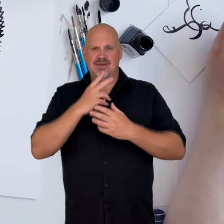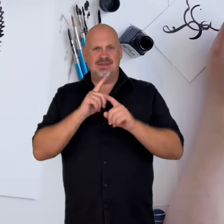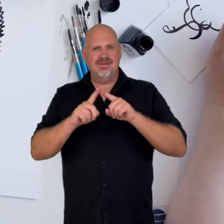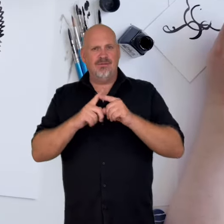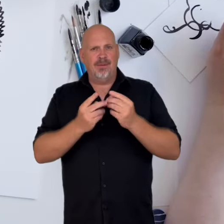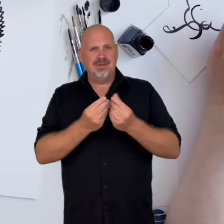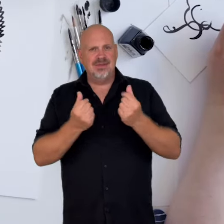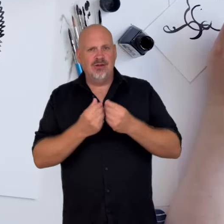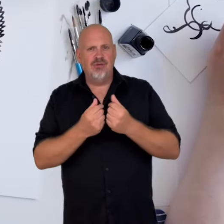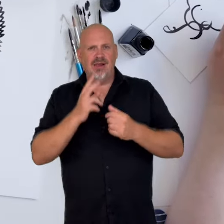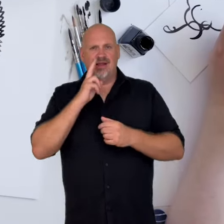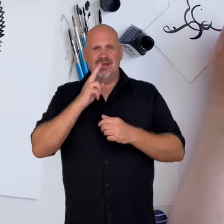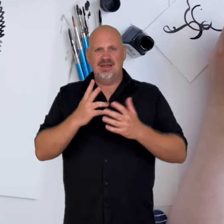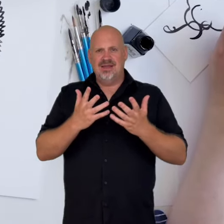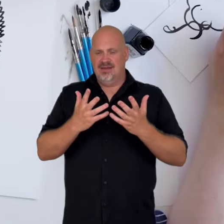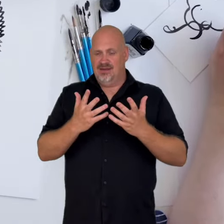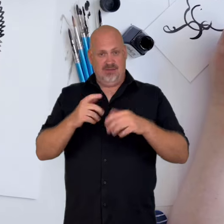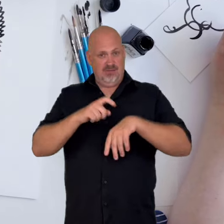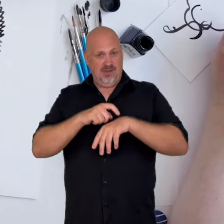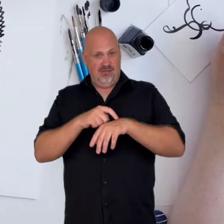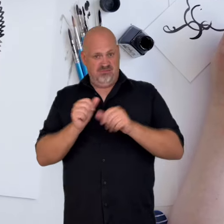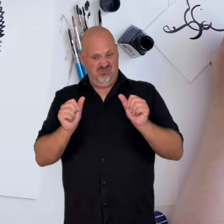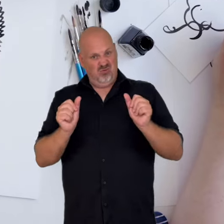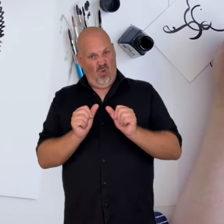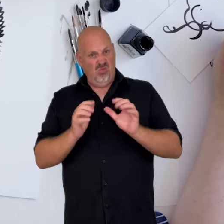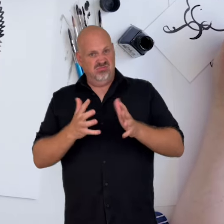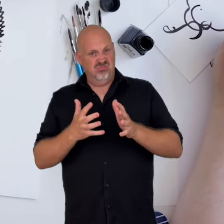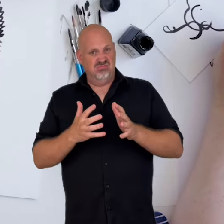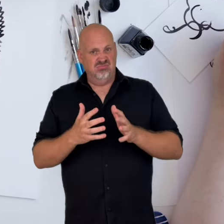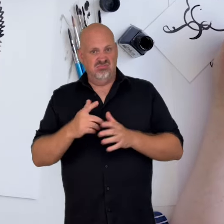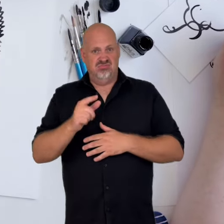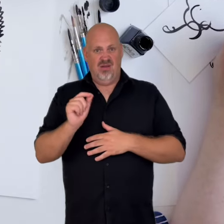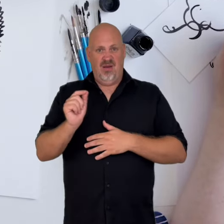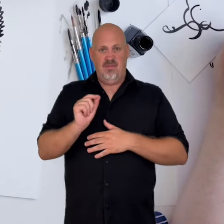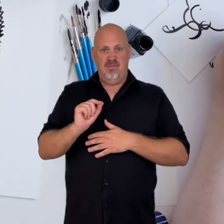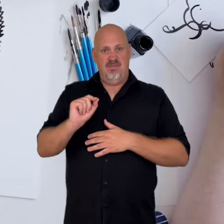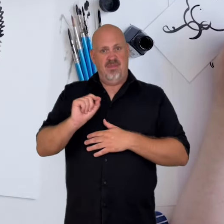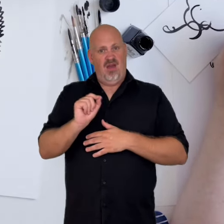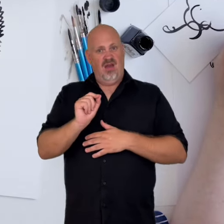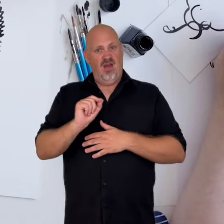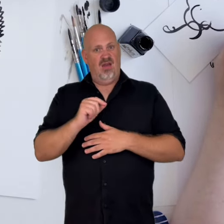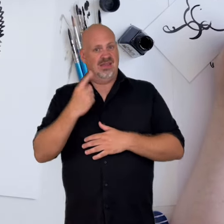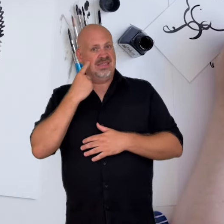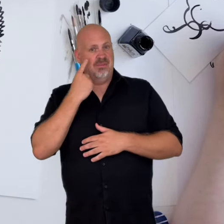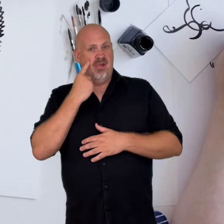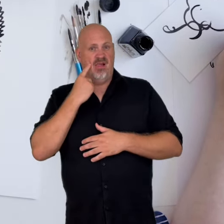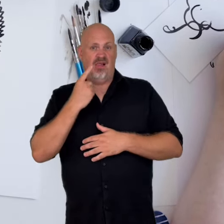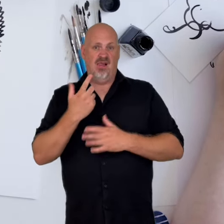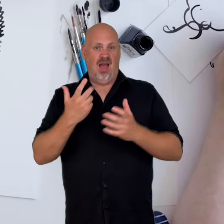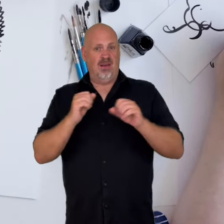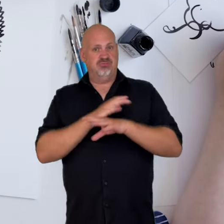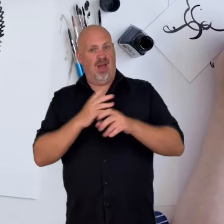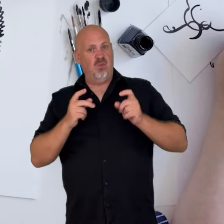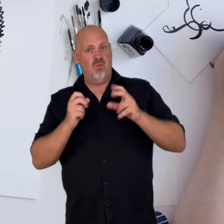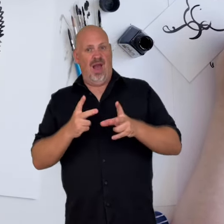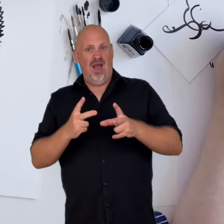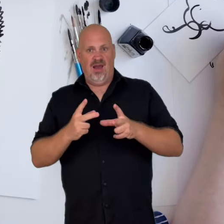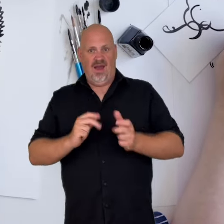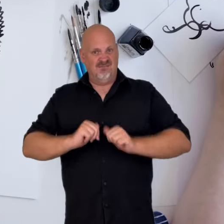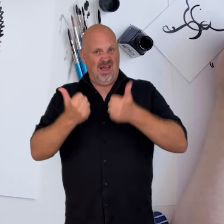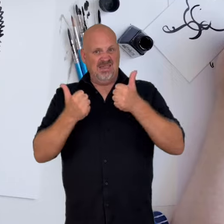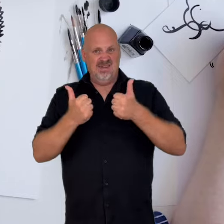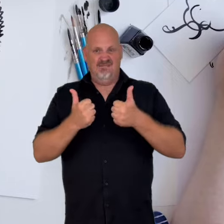kind of a monotone of sorts. So say if you're going to do it in blue, do it all in blue. Or you use as many colours as possible and